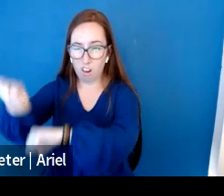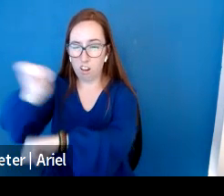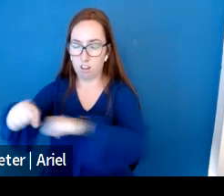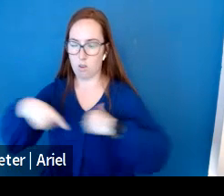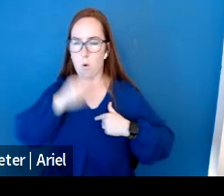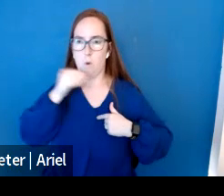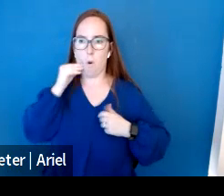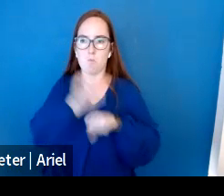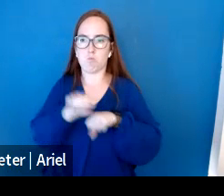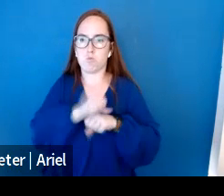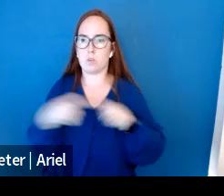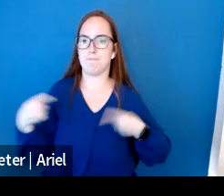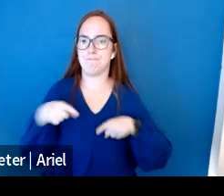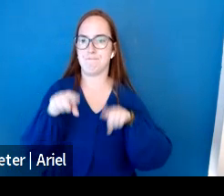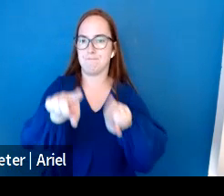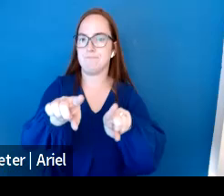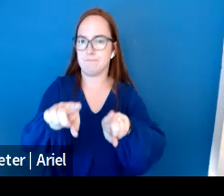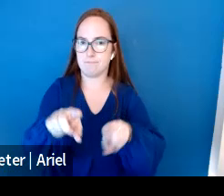home.